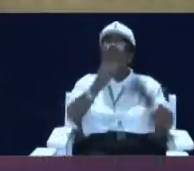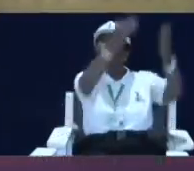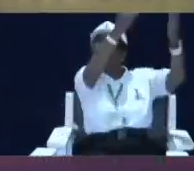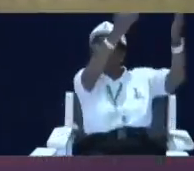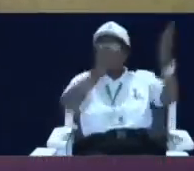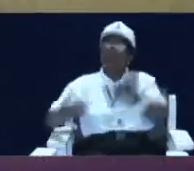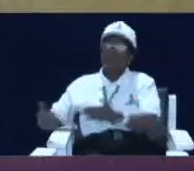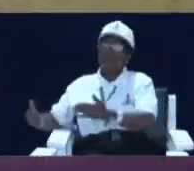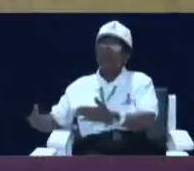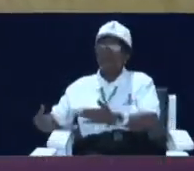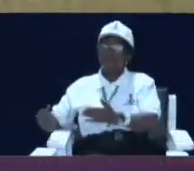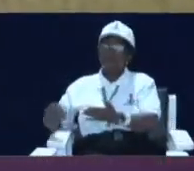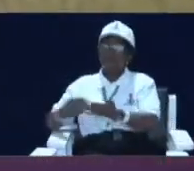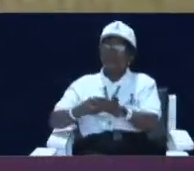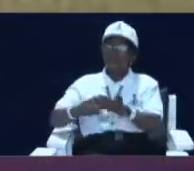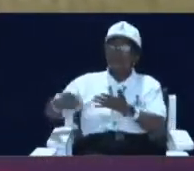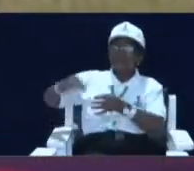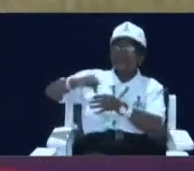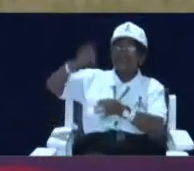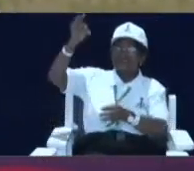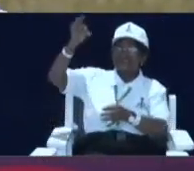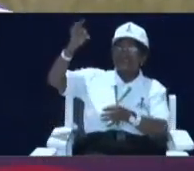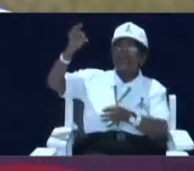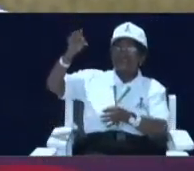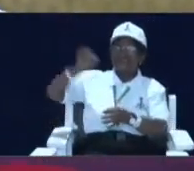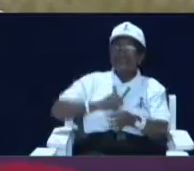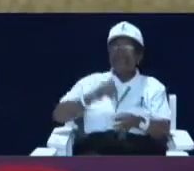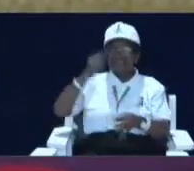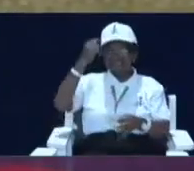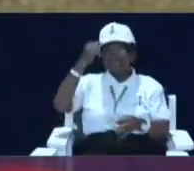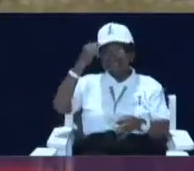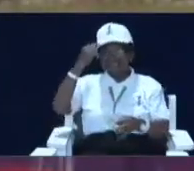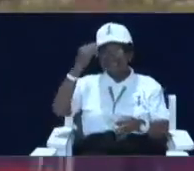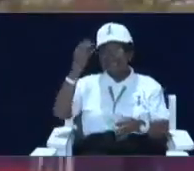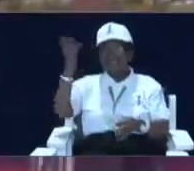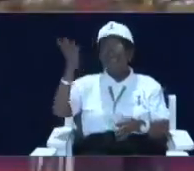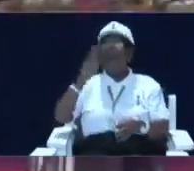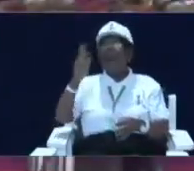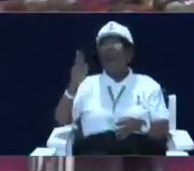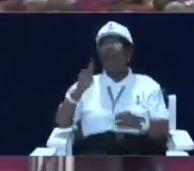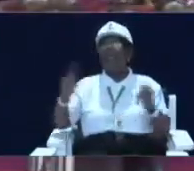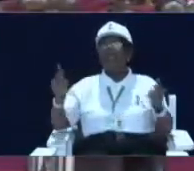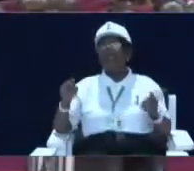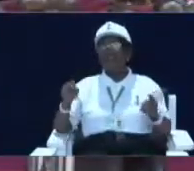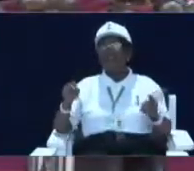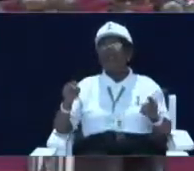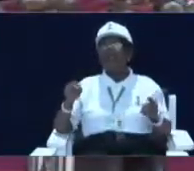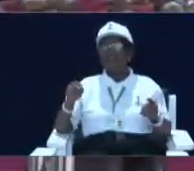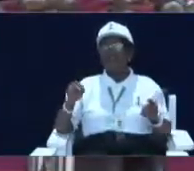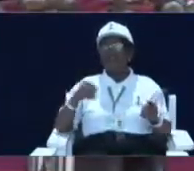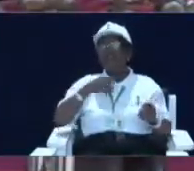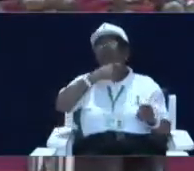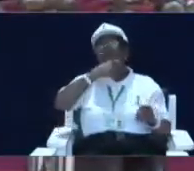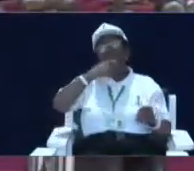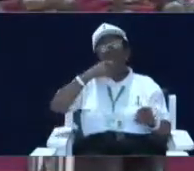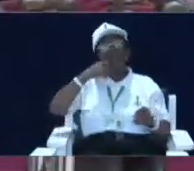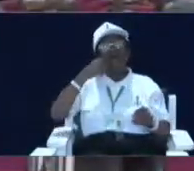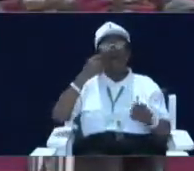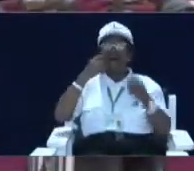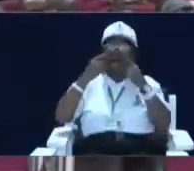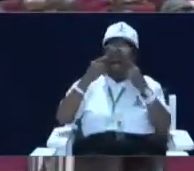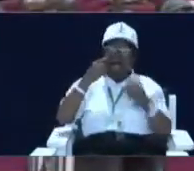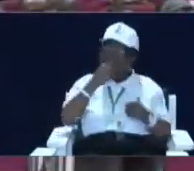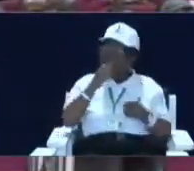I think there were very few dry eyes here when by the time he finished. Good news for you.